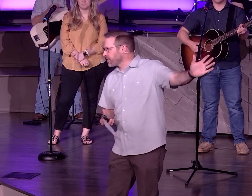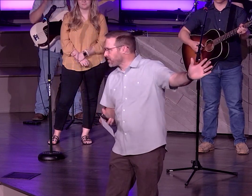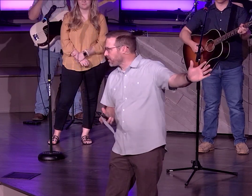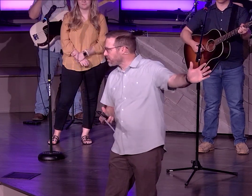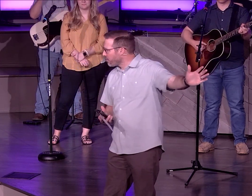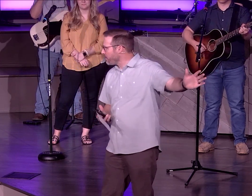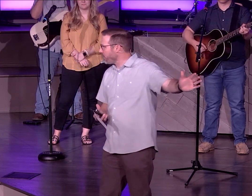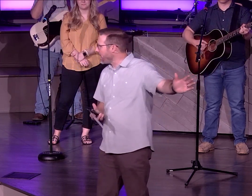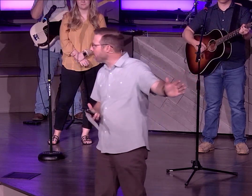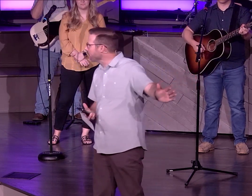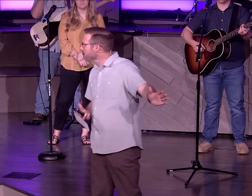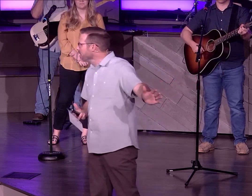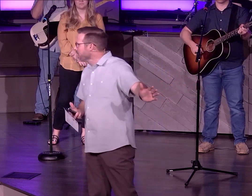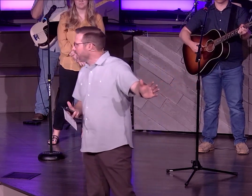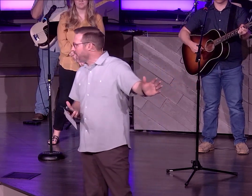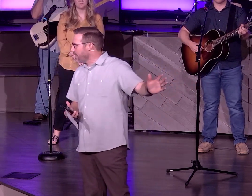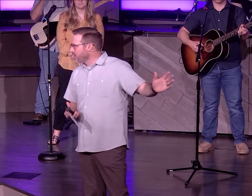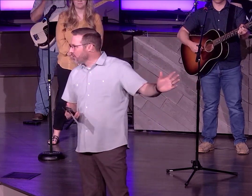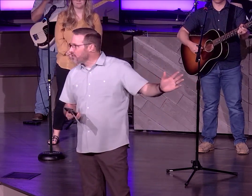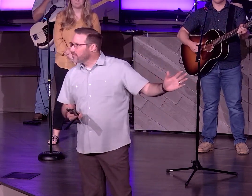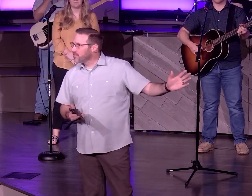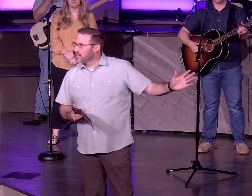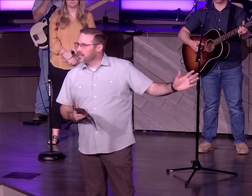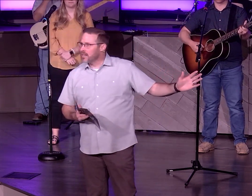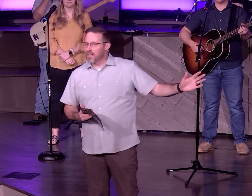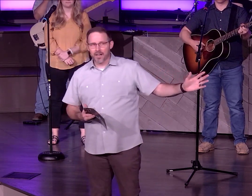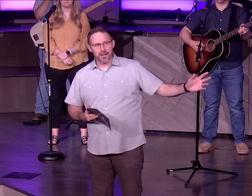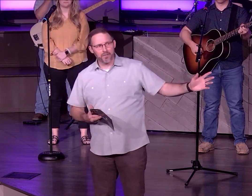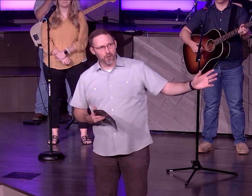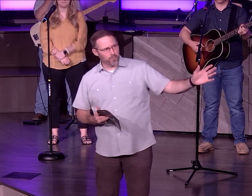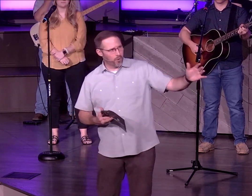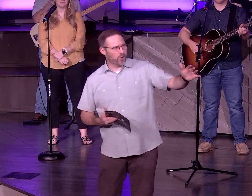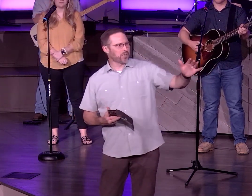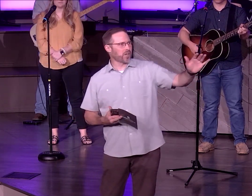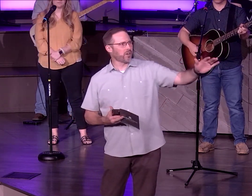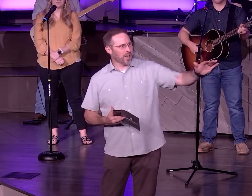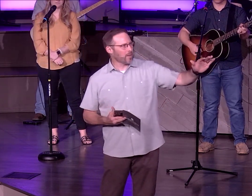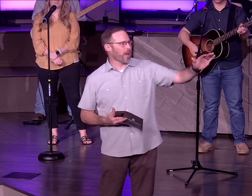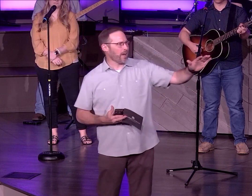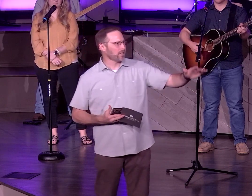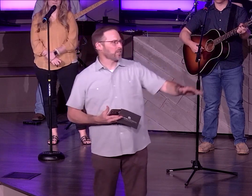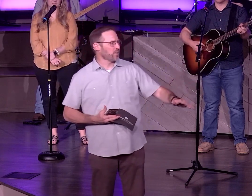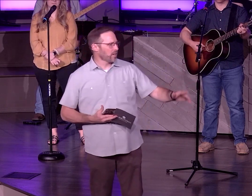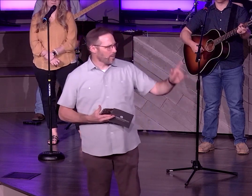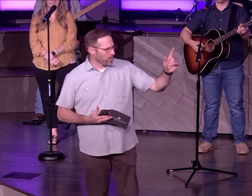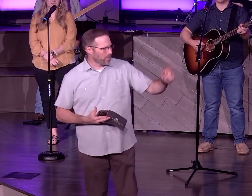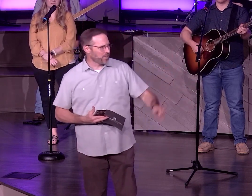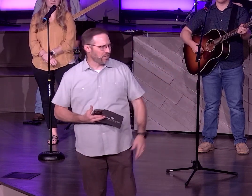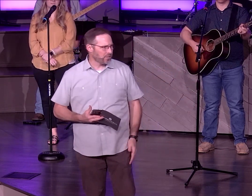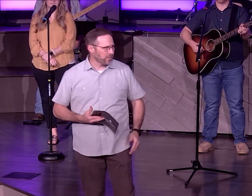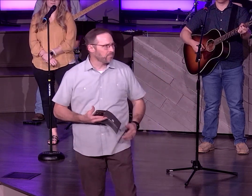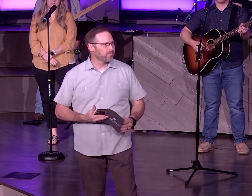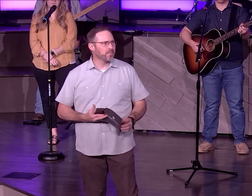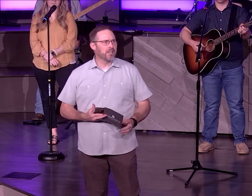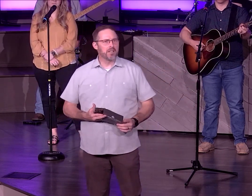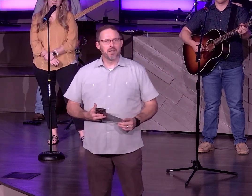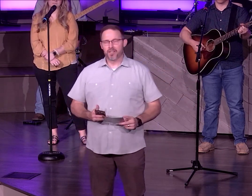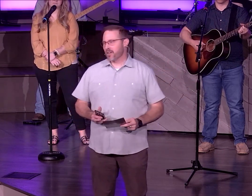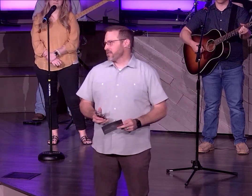new houses. There are 25 new form boards going up, houses going up in this